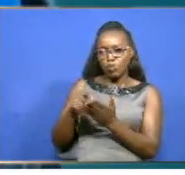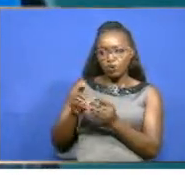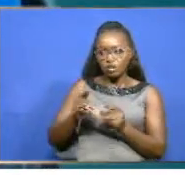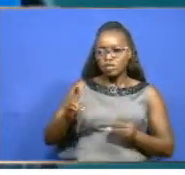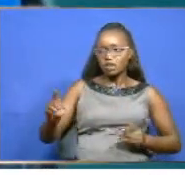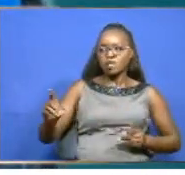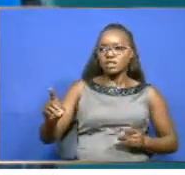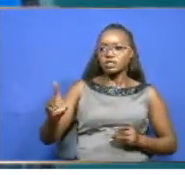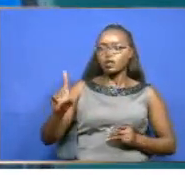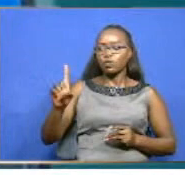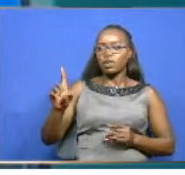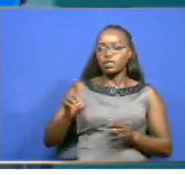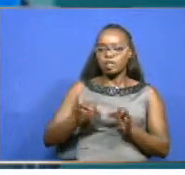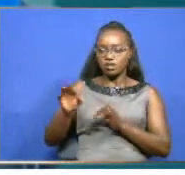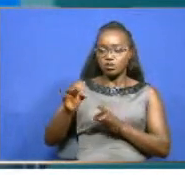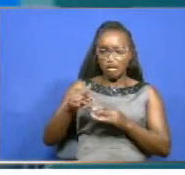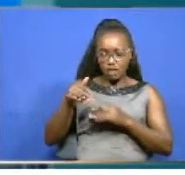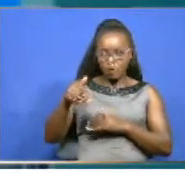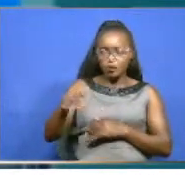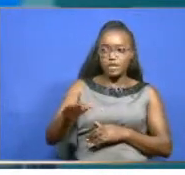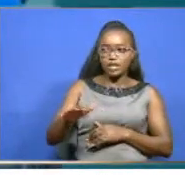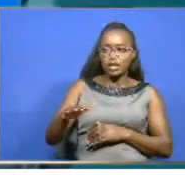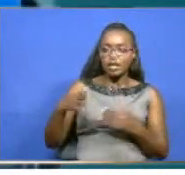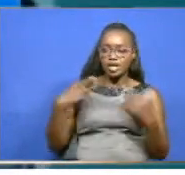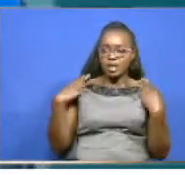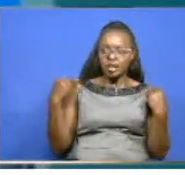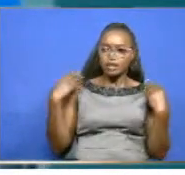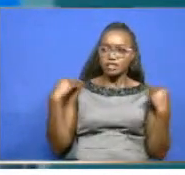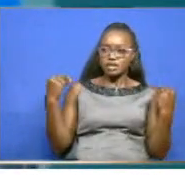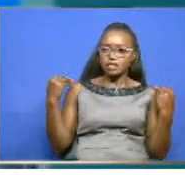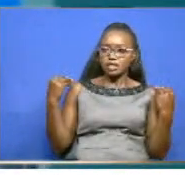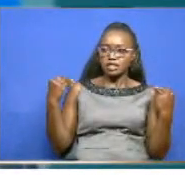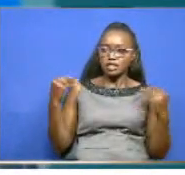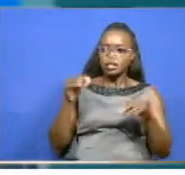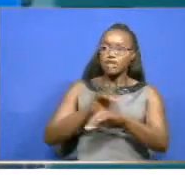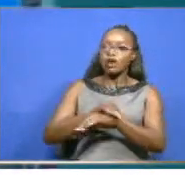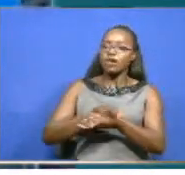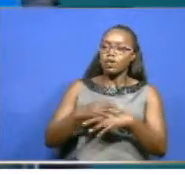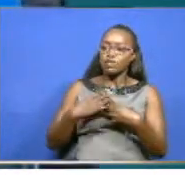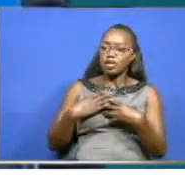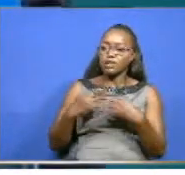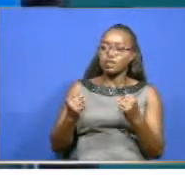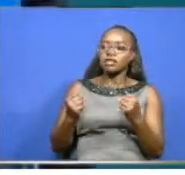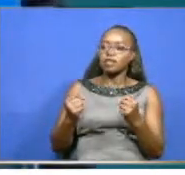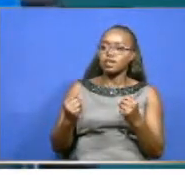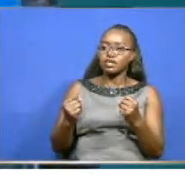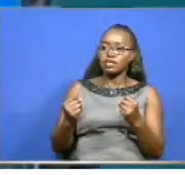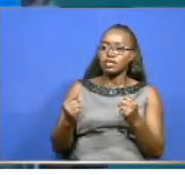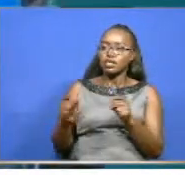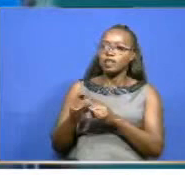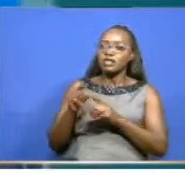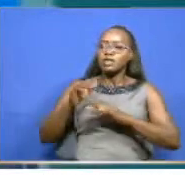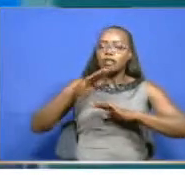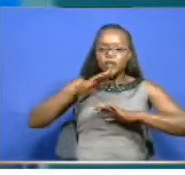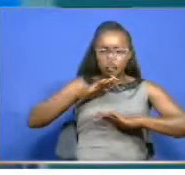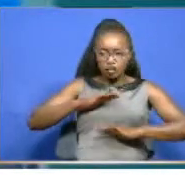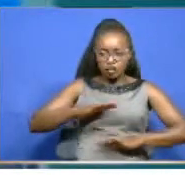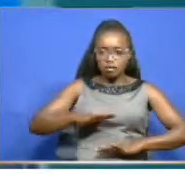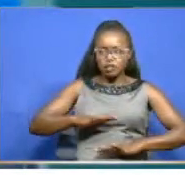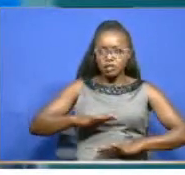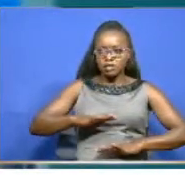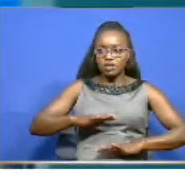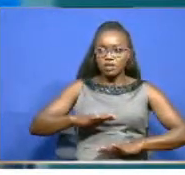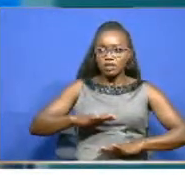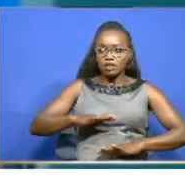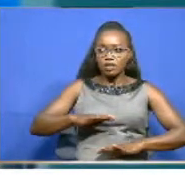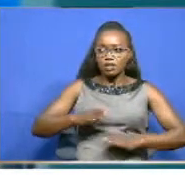1 kilometer? You know, you know, it gives me exercise, it gives me a good health, and it also reduces my chances,